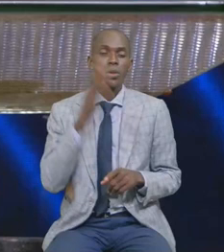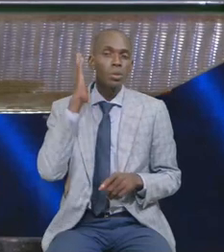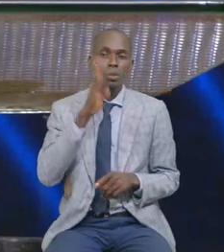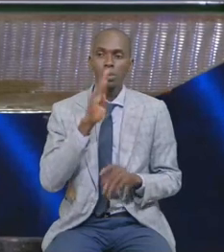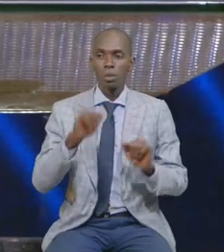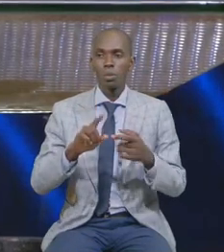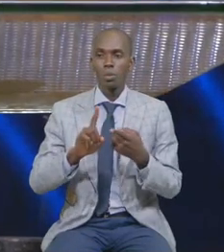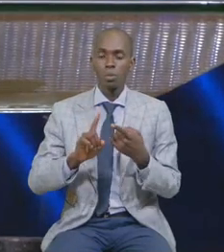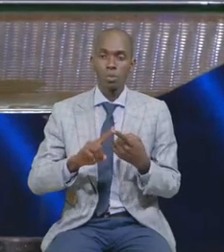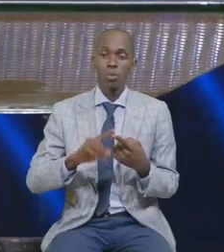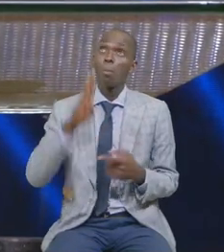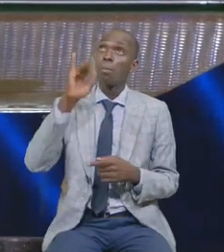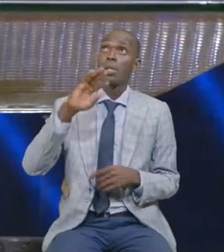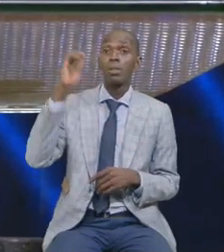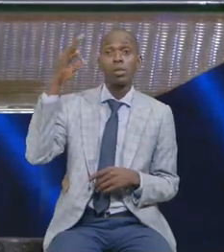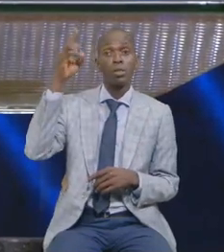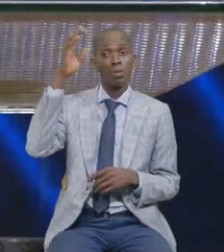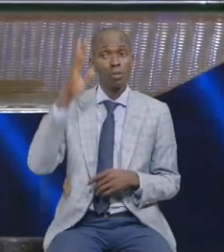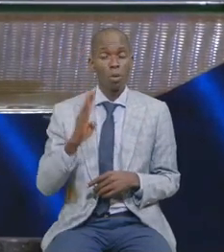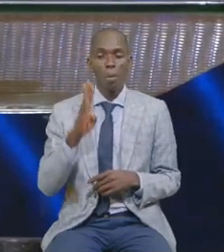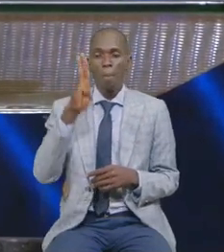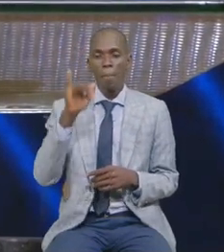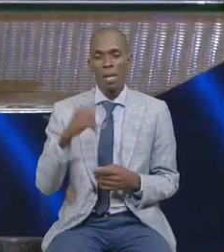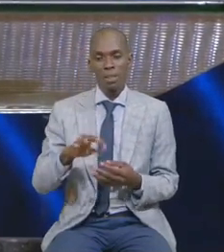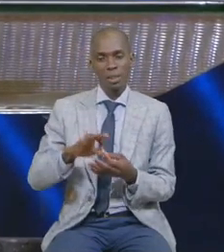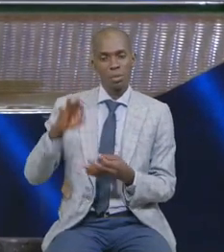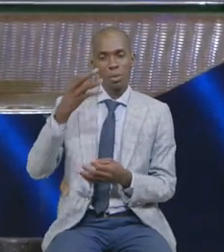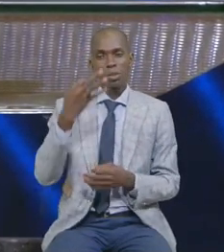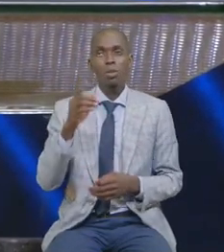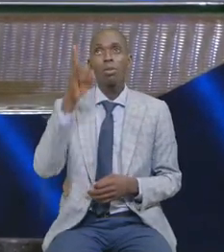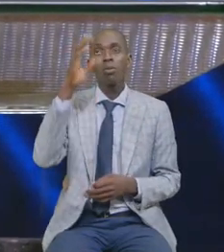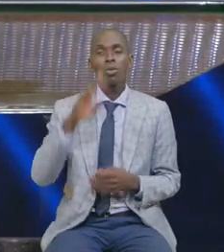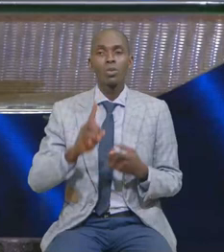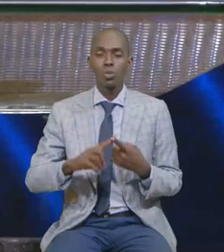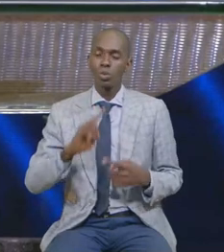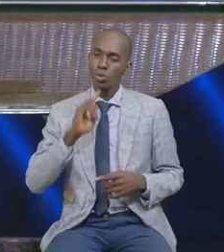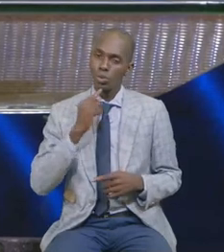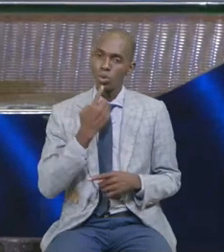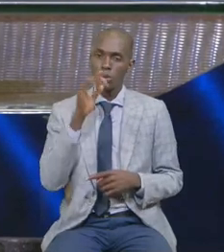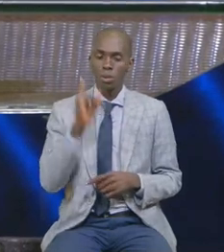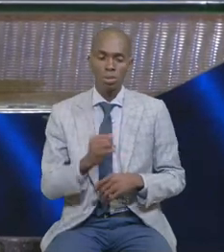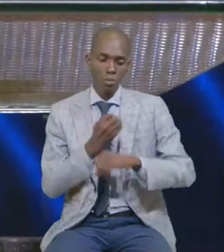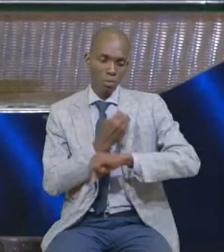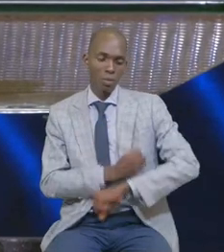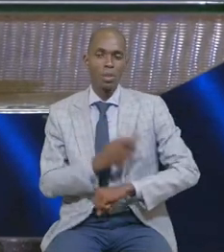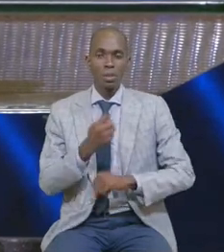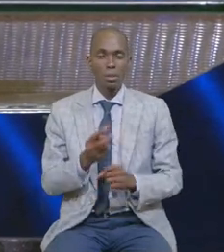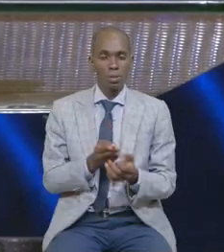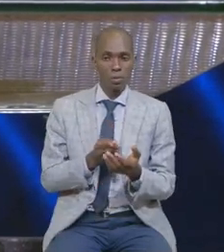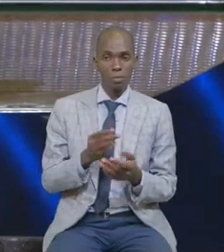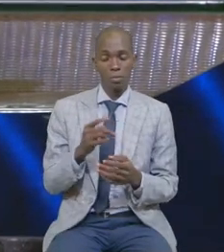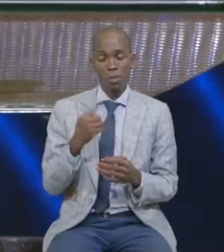grace of God in the strength of the Lord by the spirit of the Lord to earnestly contain for the faith was